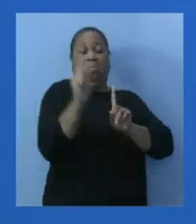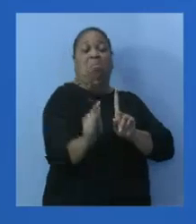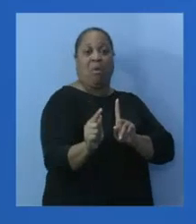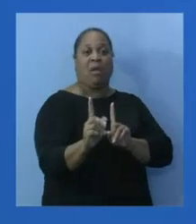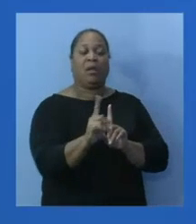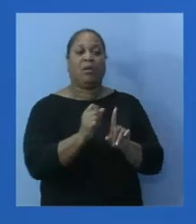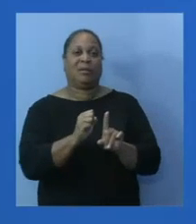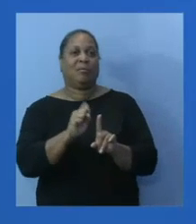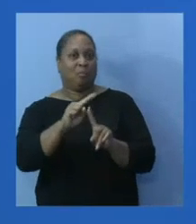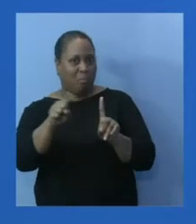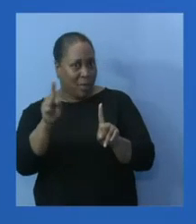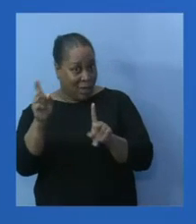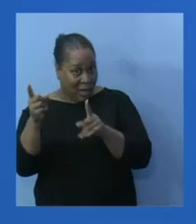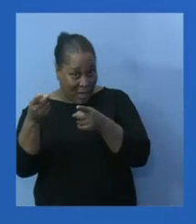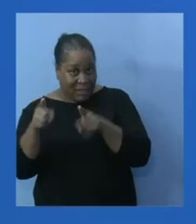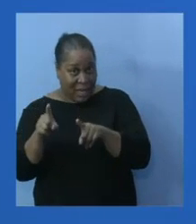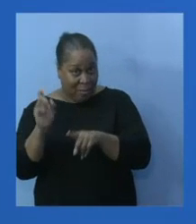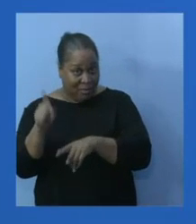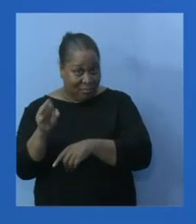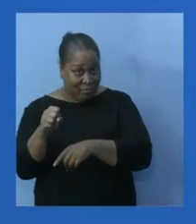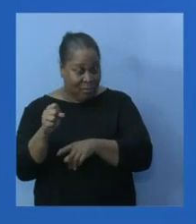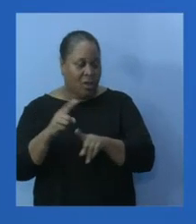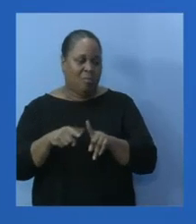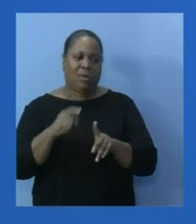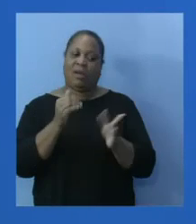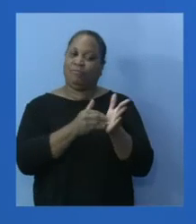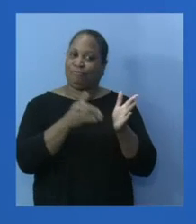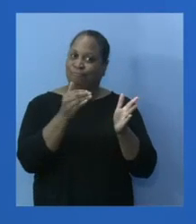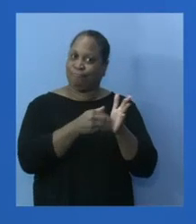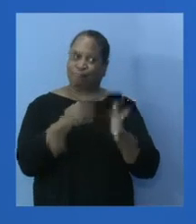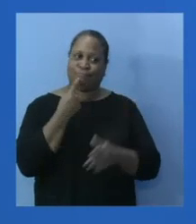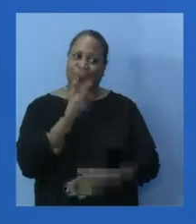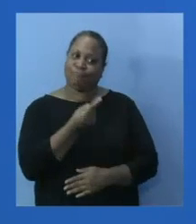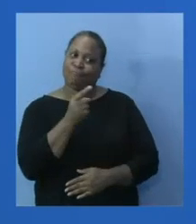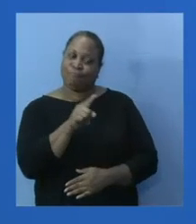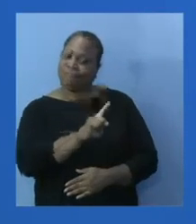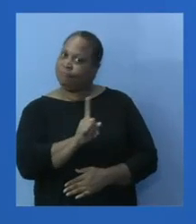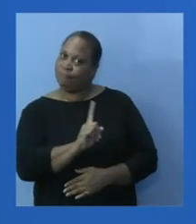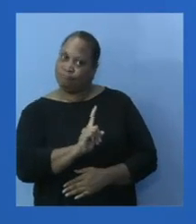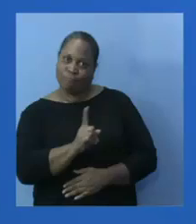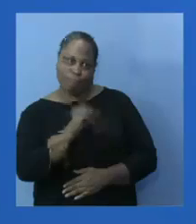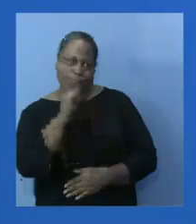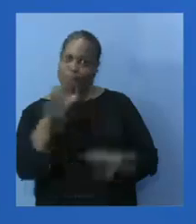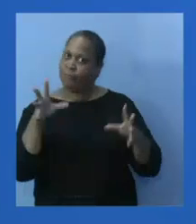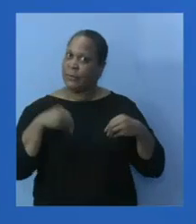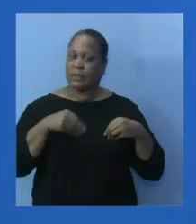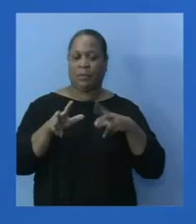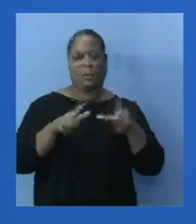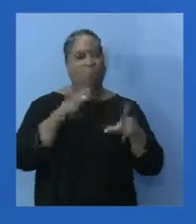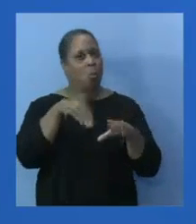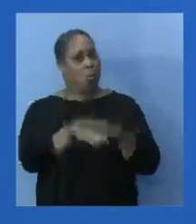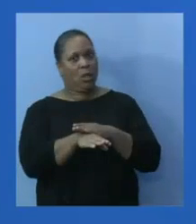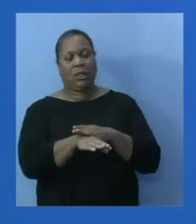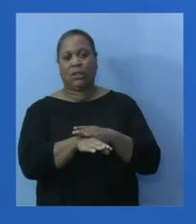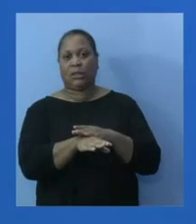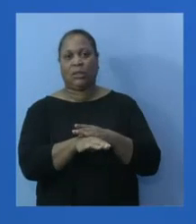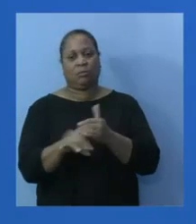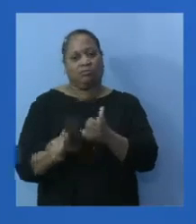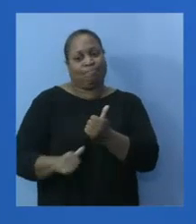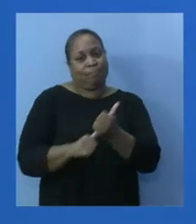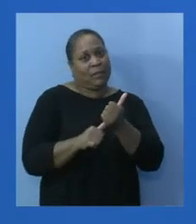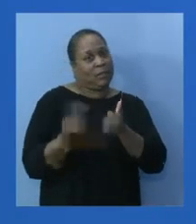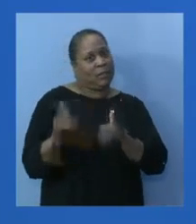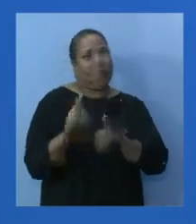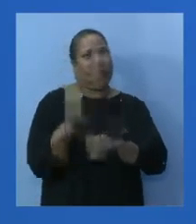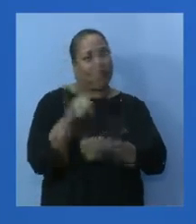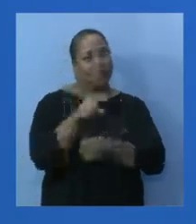we're aware of that. Yeah. But again, I've reiterated to the team that we will not be taking walk-ins. If you are coming to assist somebody